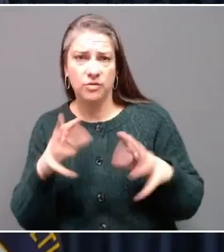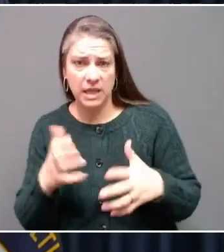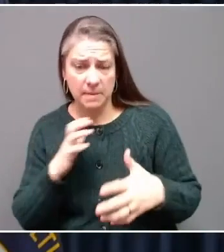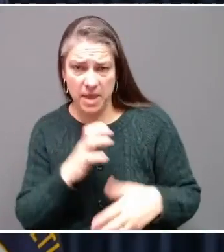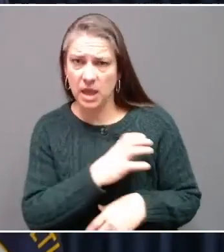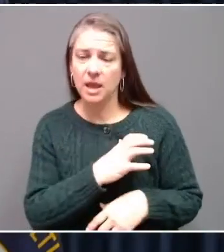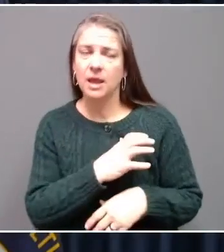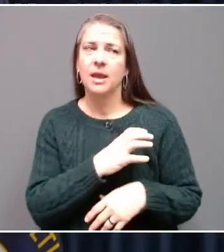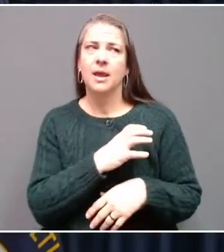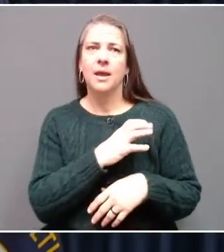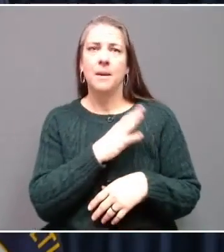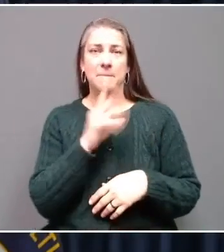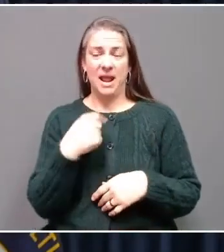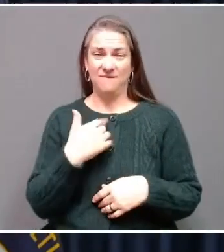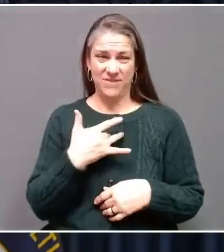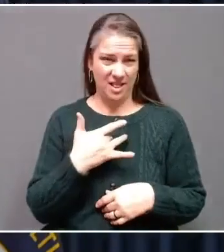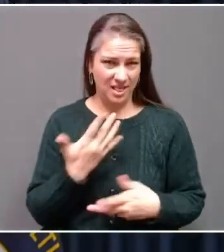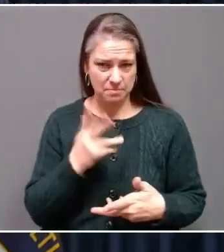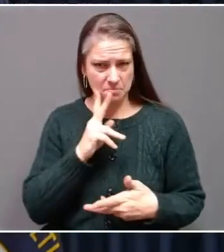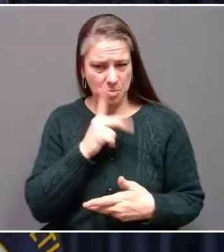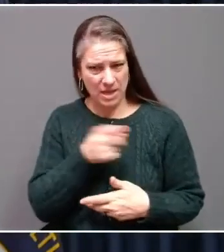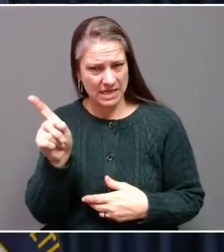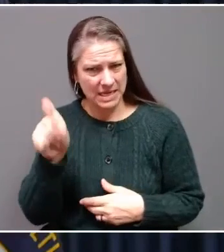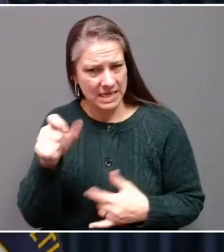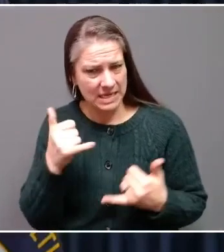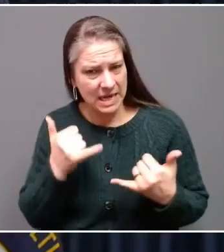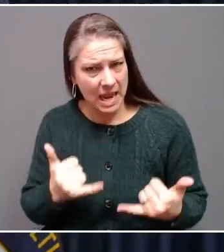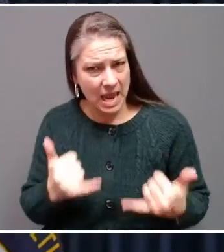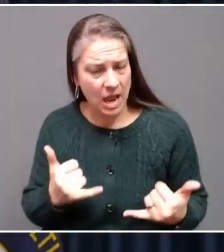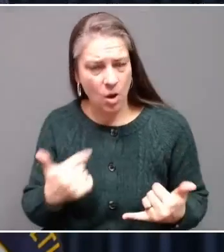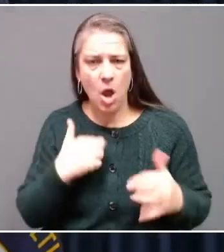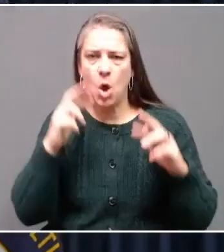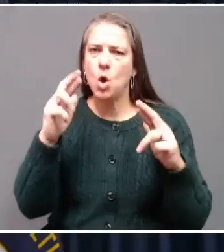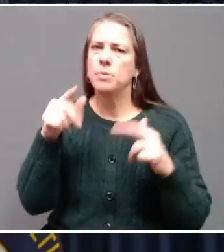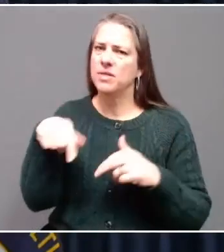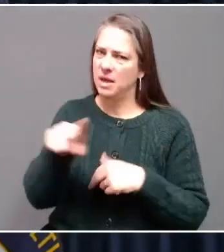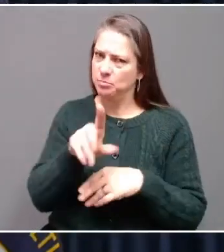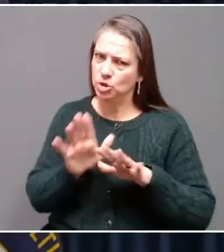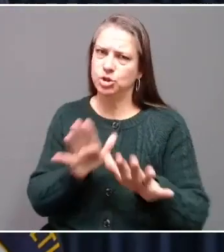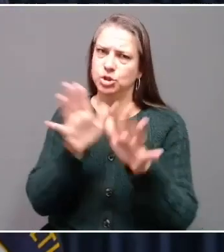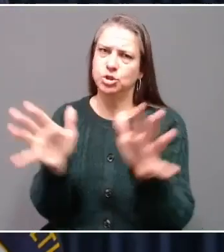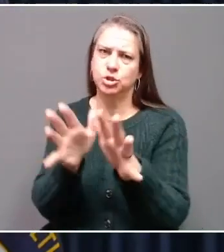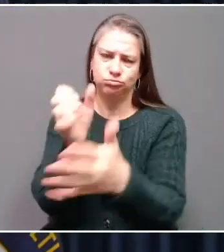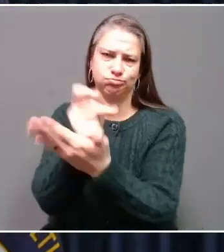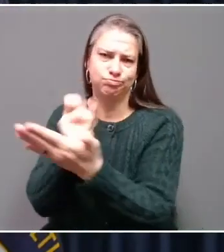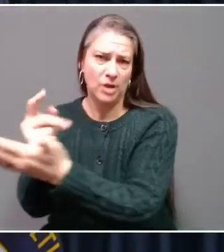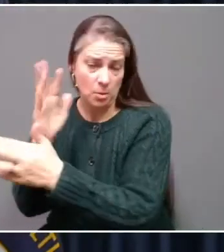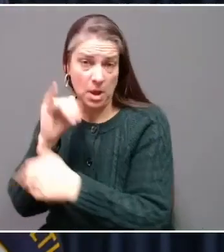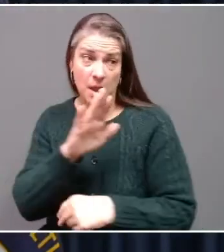need this need it now. And so I really hope that they will push it through. And even though I believe the bill is